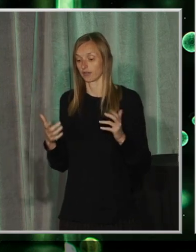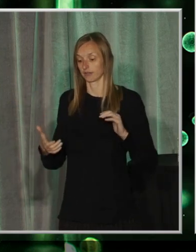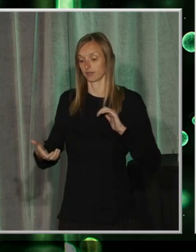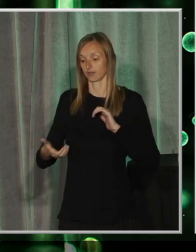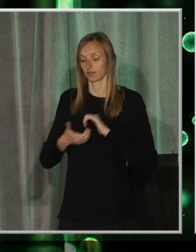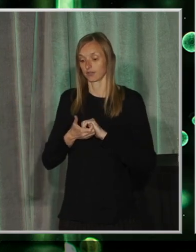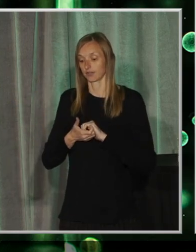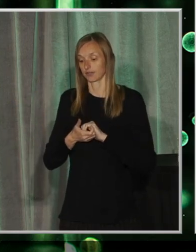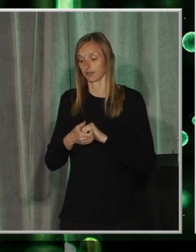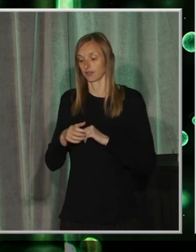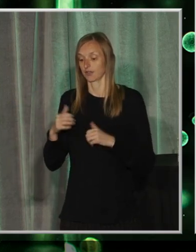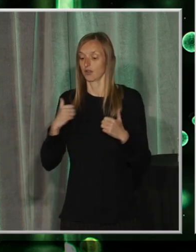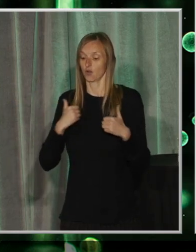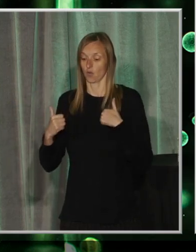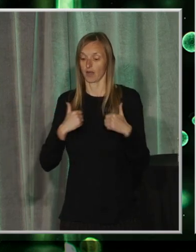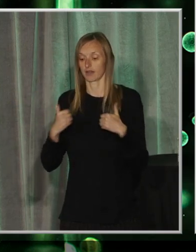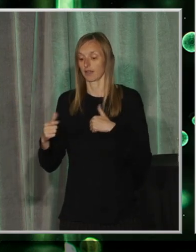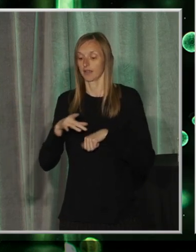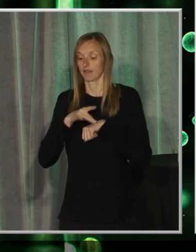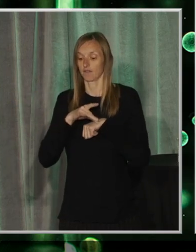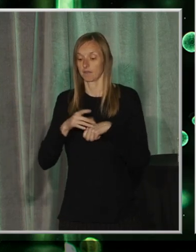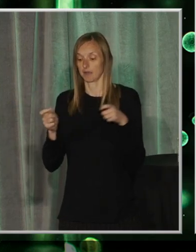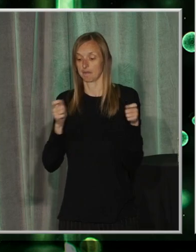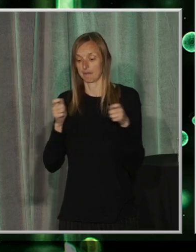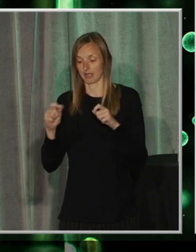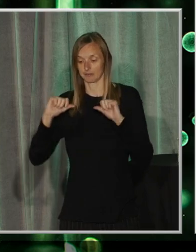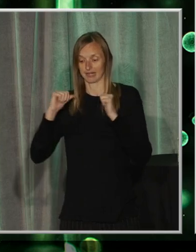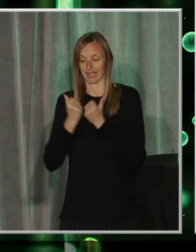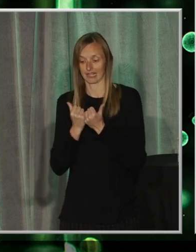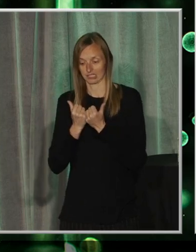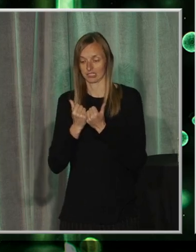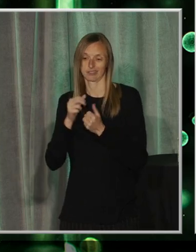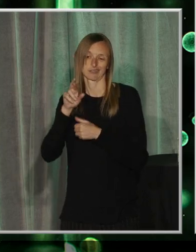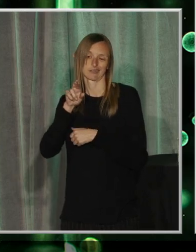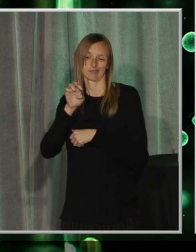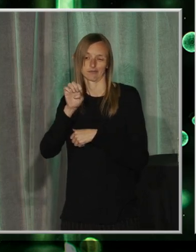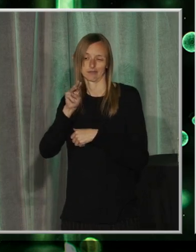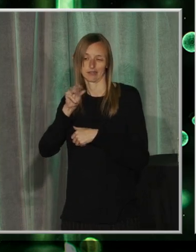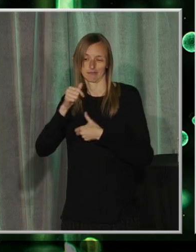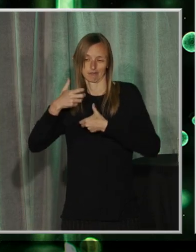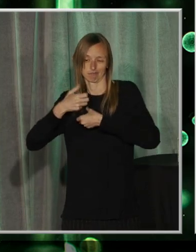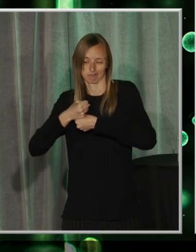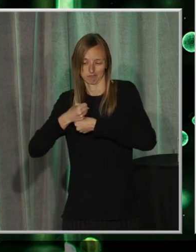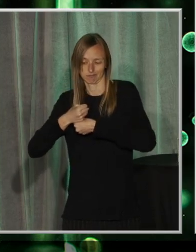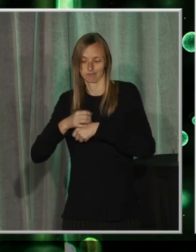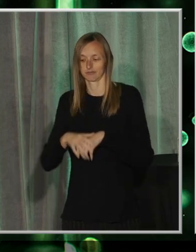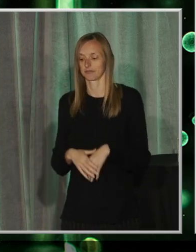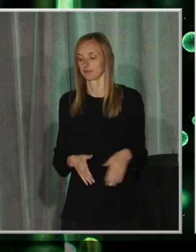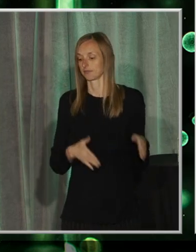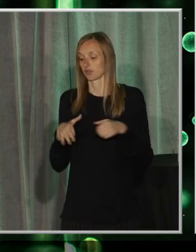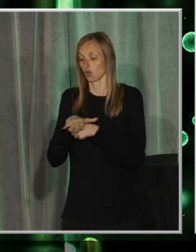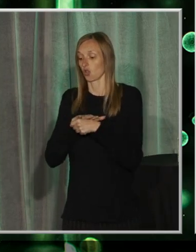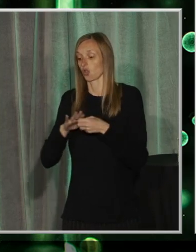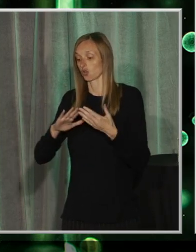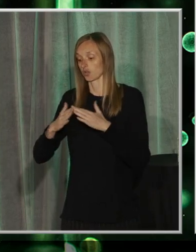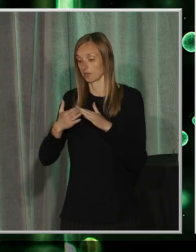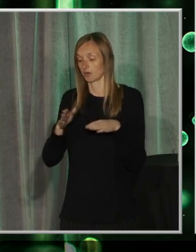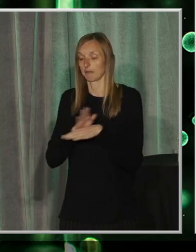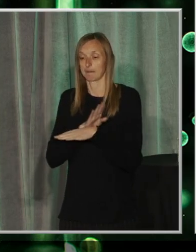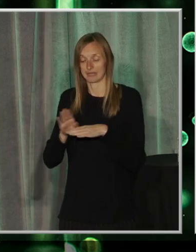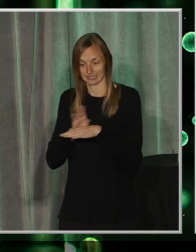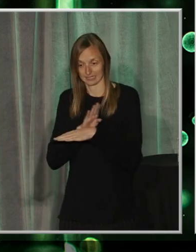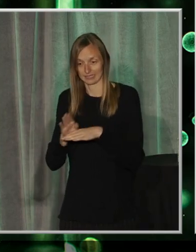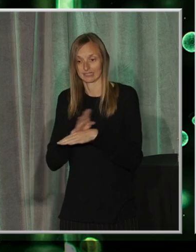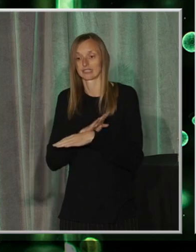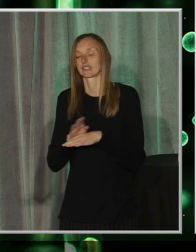collaborate with Rwanda Environmental Management Agency, which is REMA, and local communities and businesses,